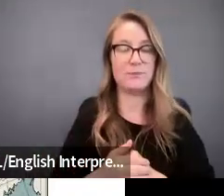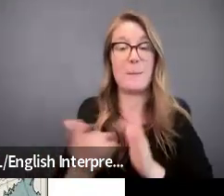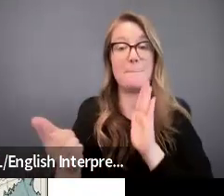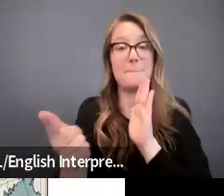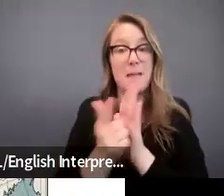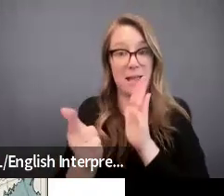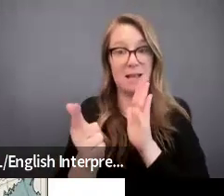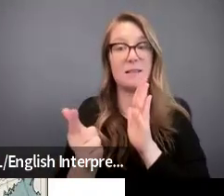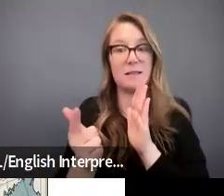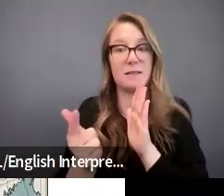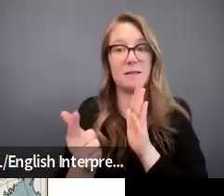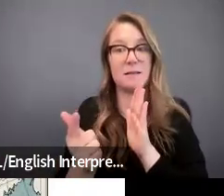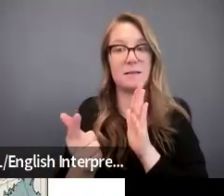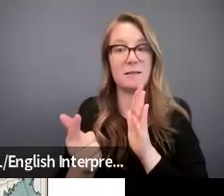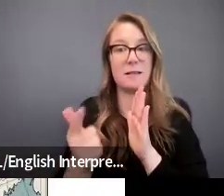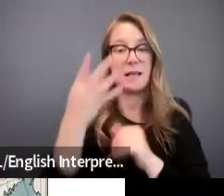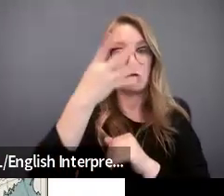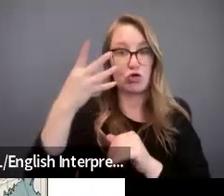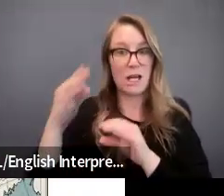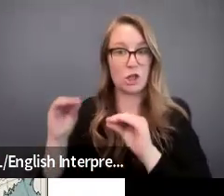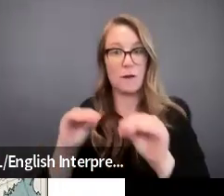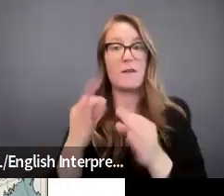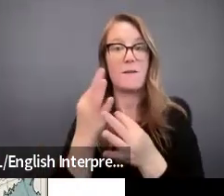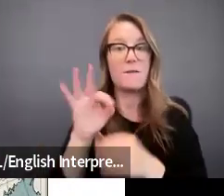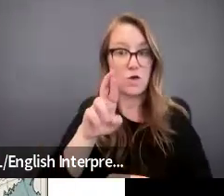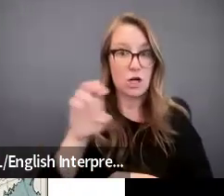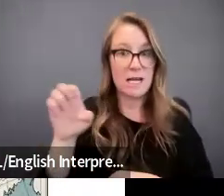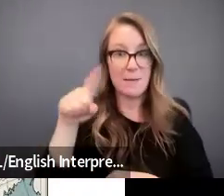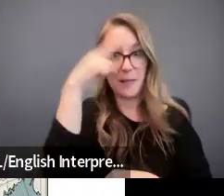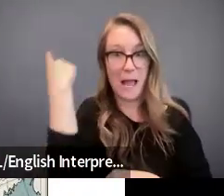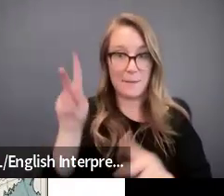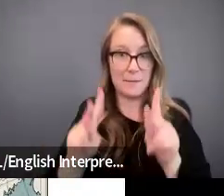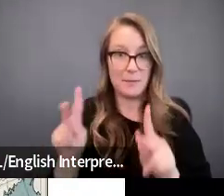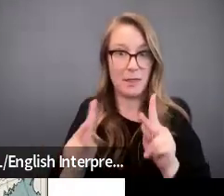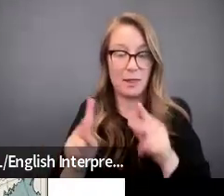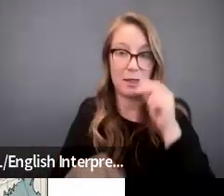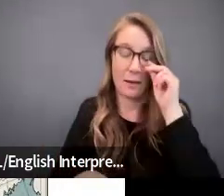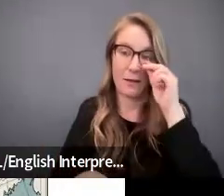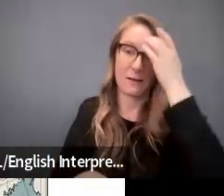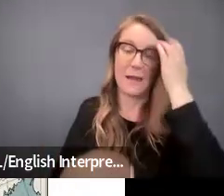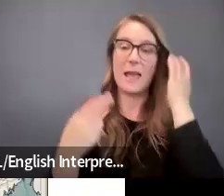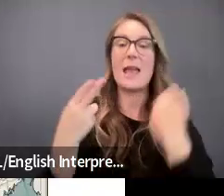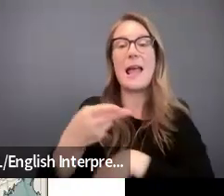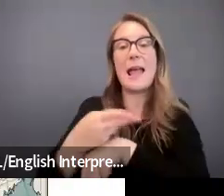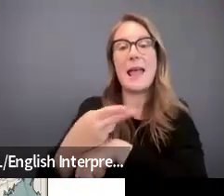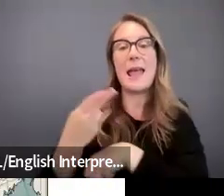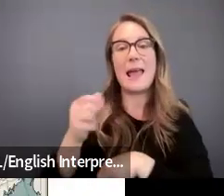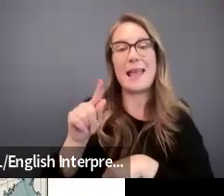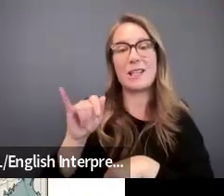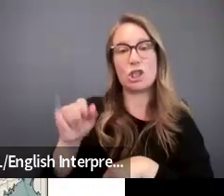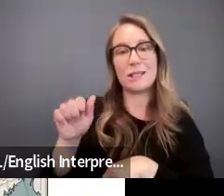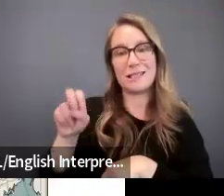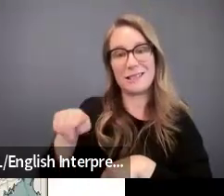bans the immigration of free Black people, because Haitians were